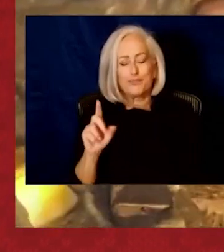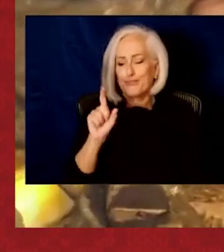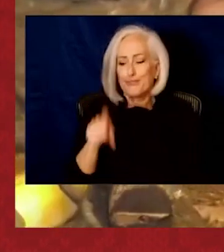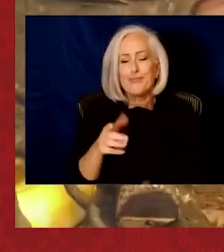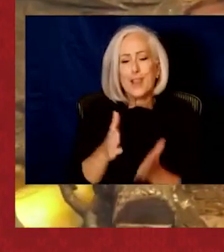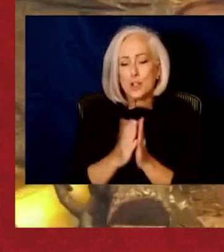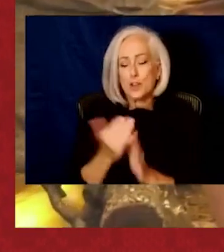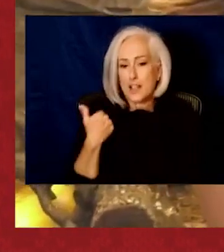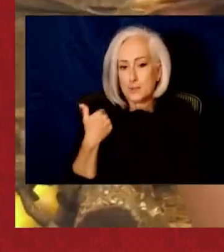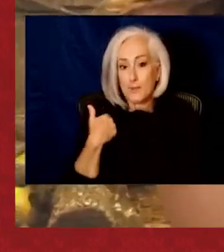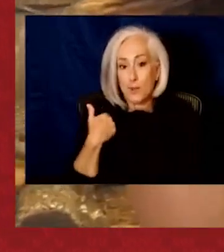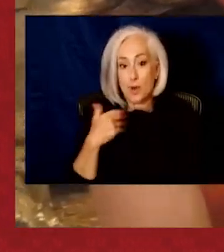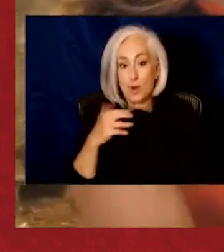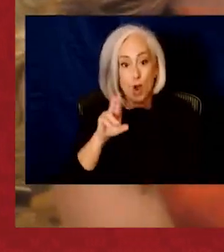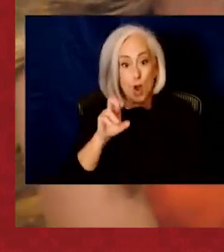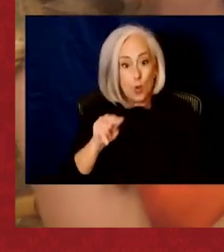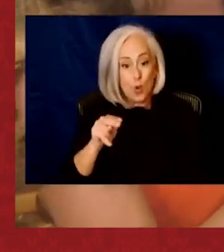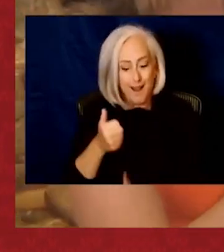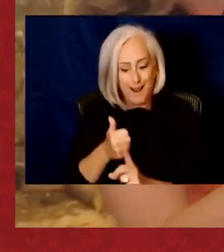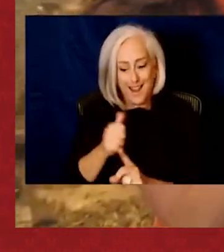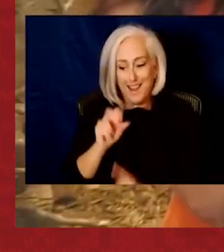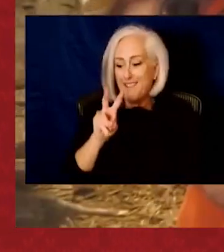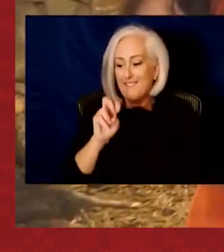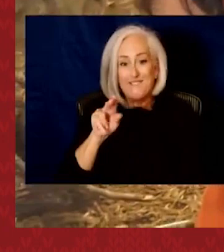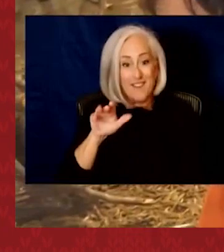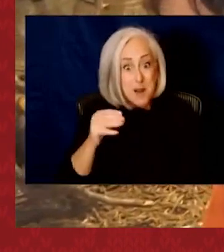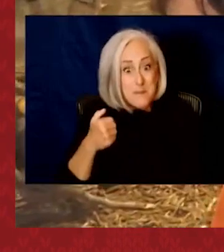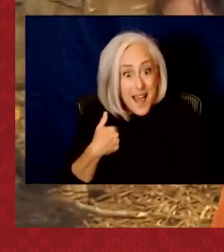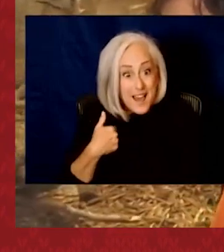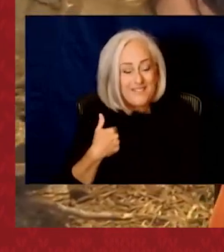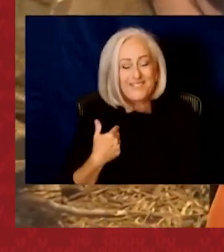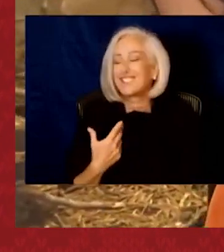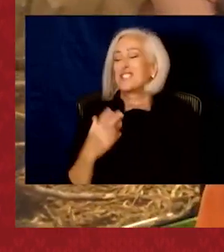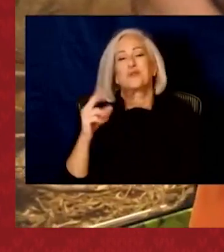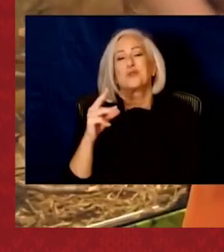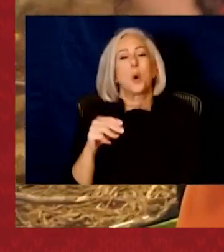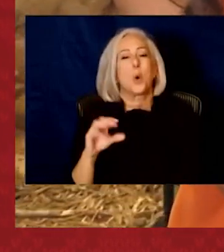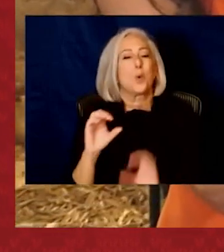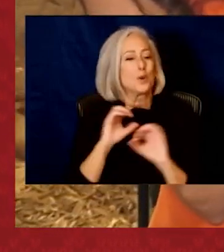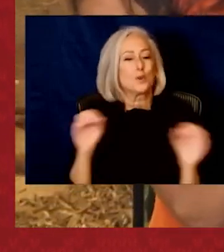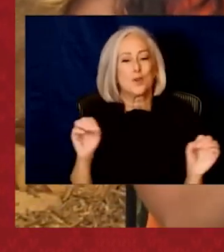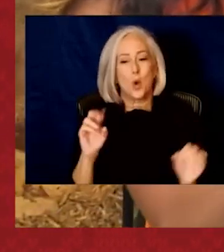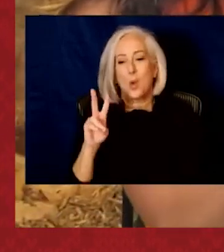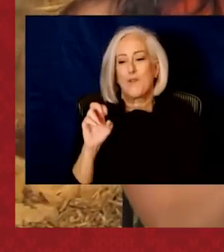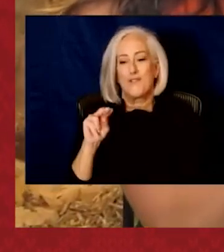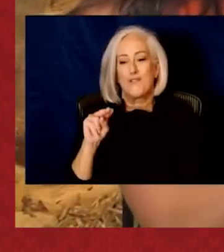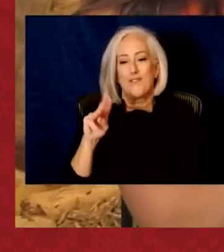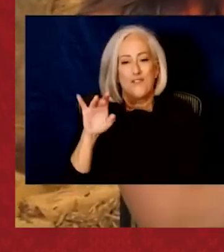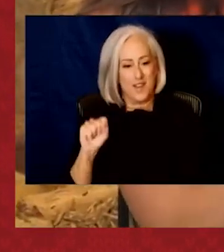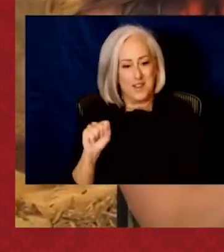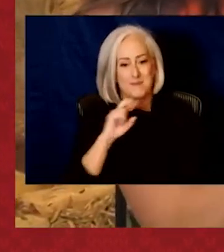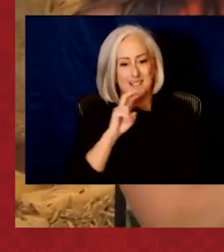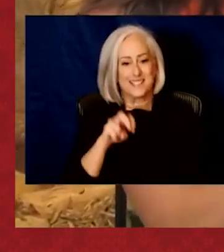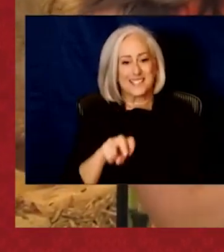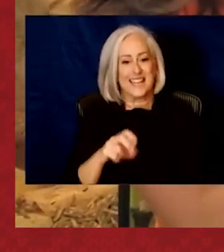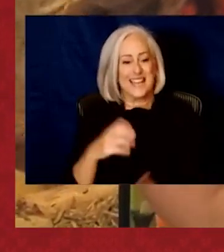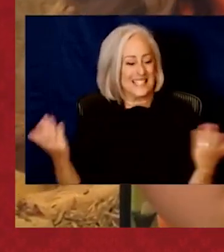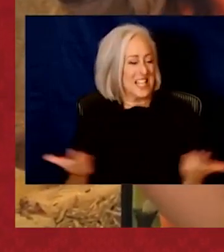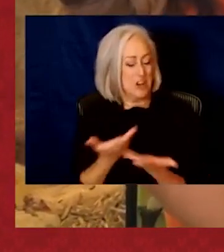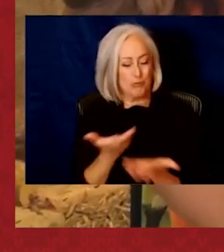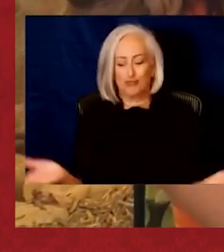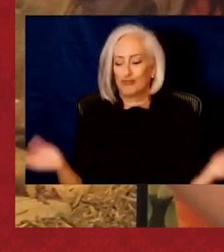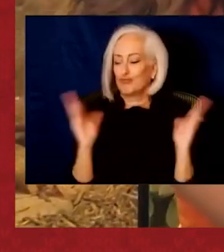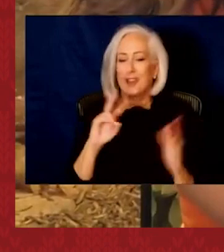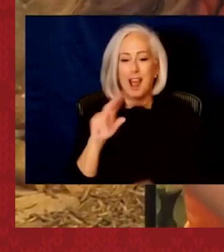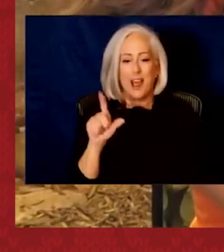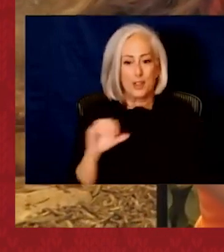Ron. Is Ron venomous? No, we do good. not have any venomous snakes here at the zoo in our collection. We do have some that are on